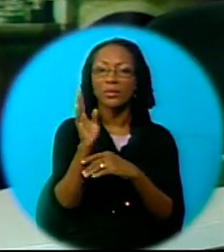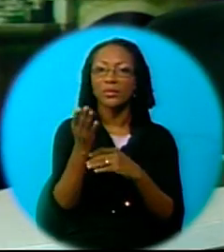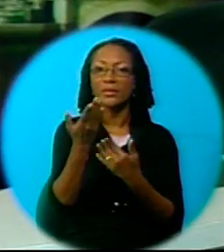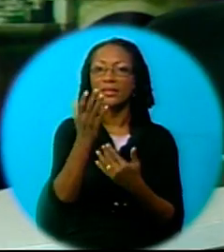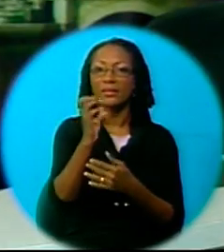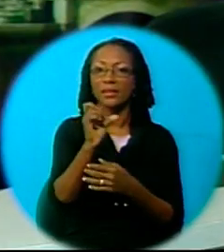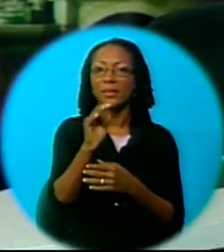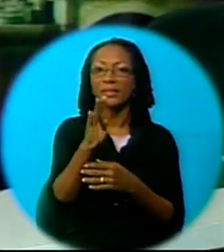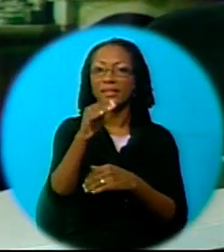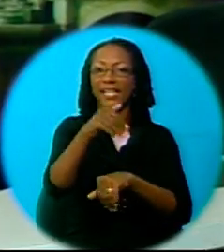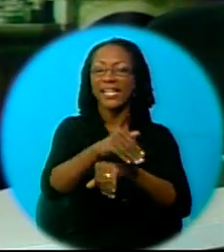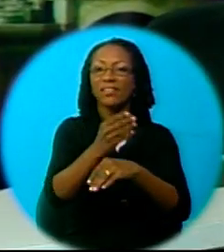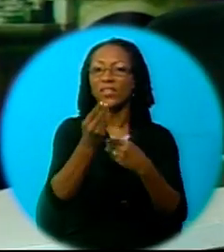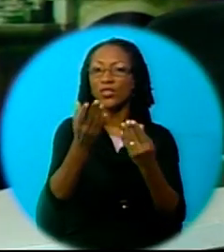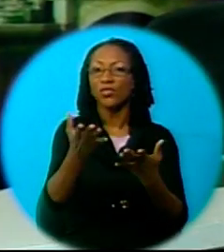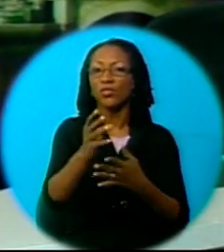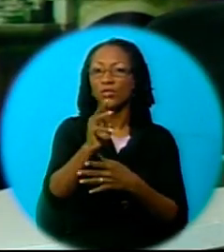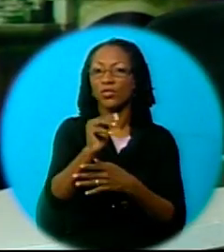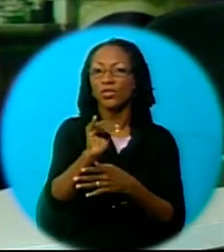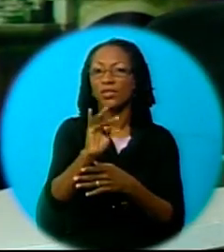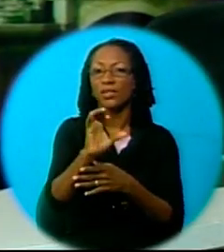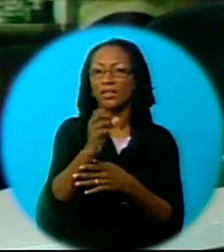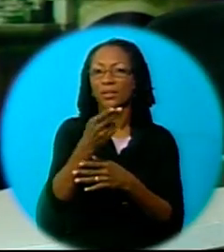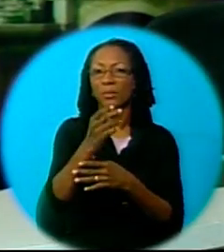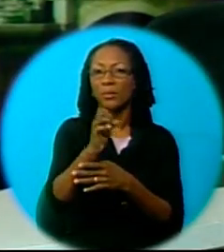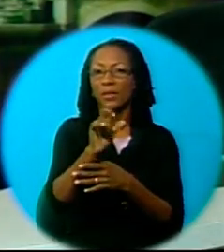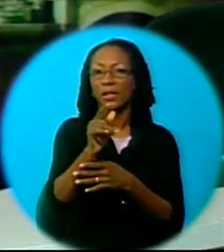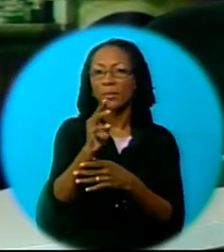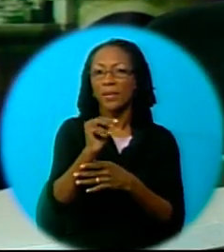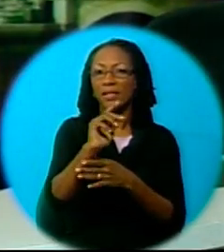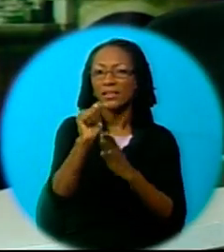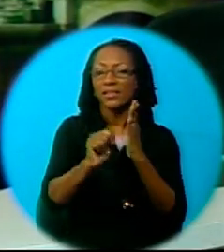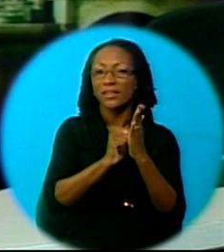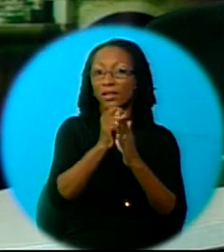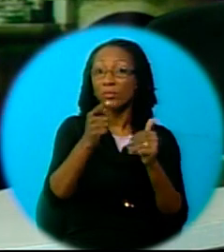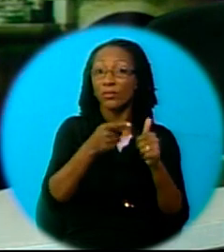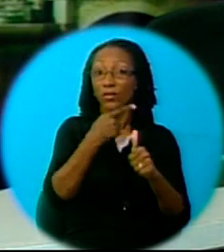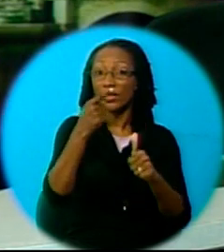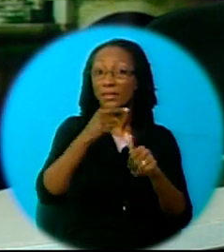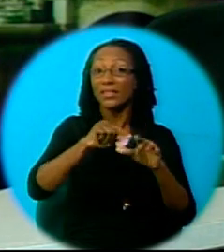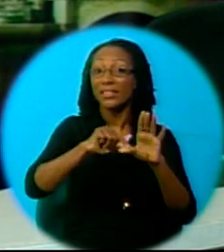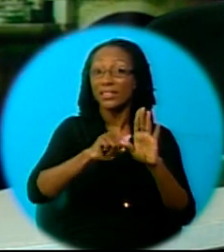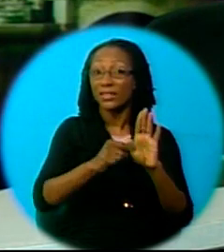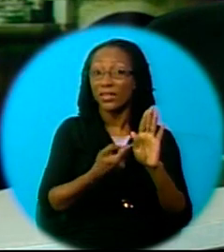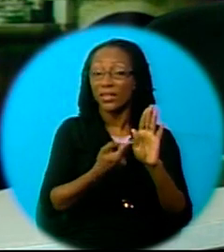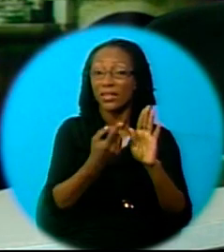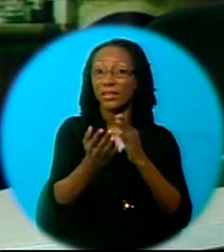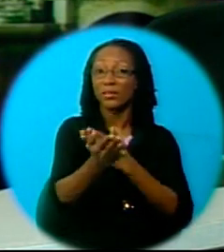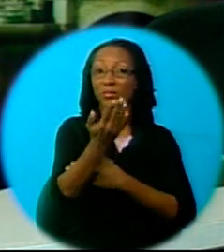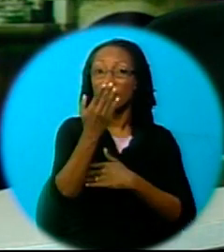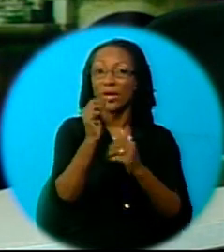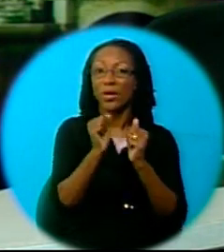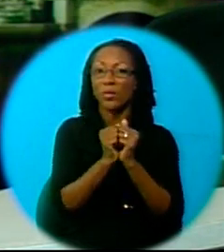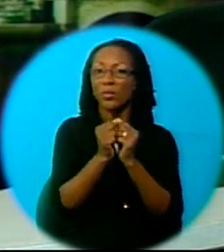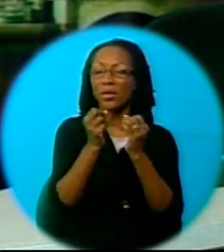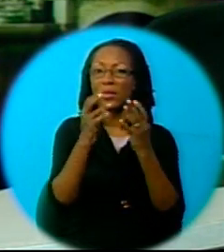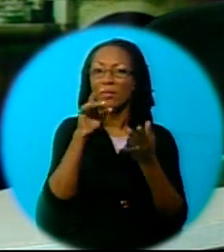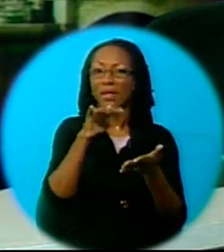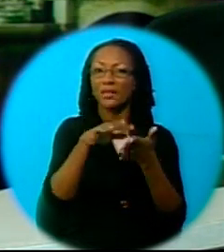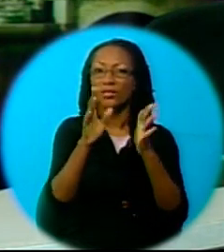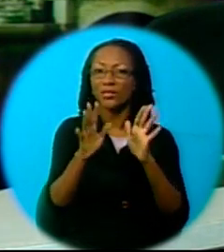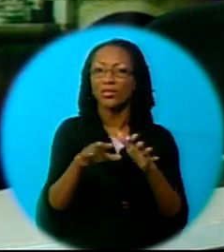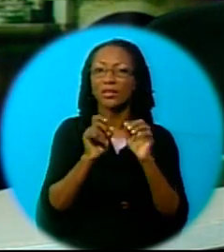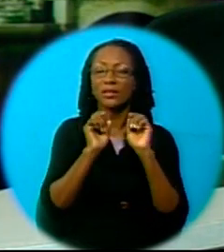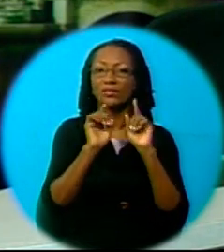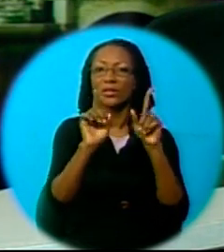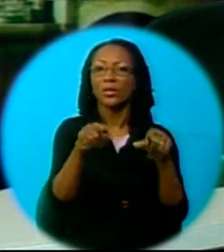This is the CBC Evening News. The Michaelmas term started off this morning with a steady flow of students into the Fairchild Street